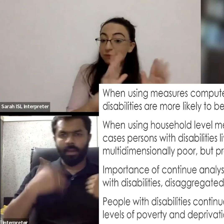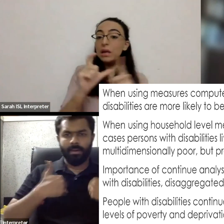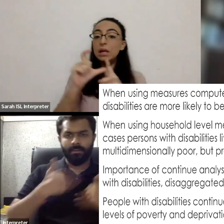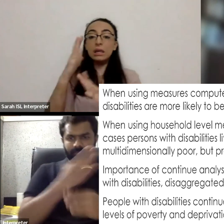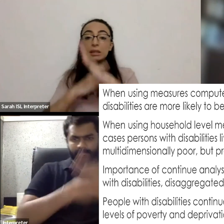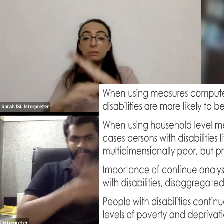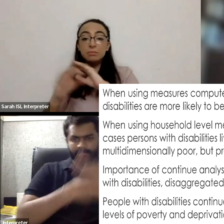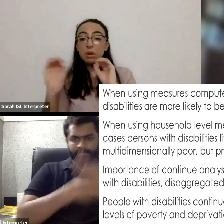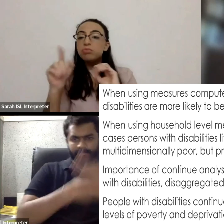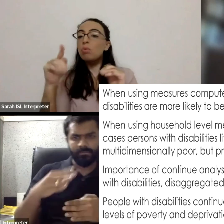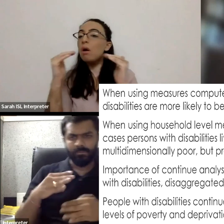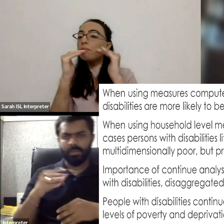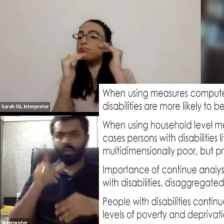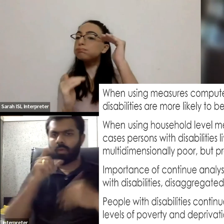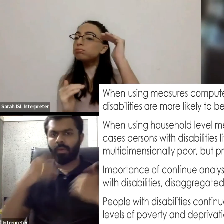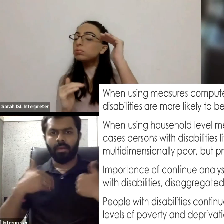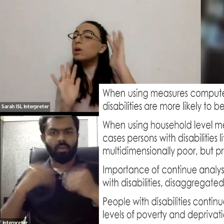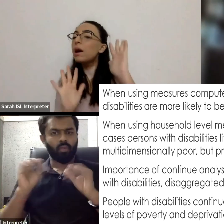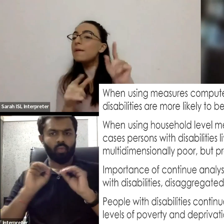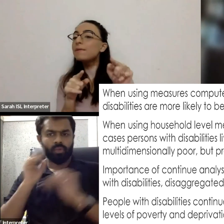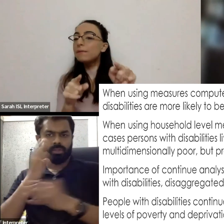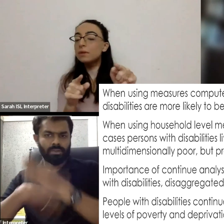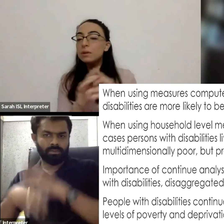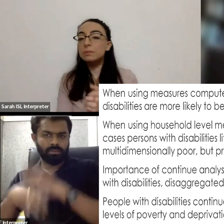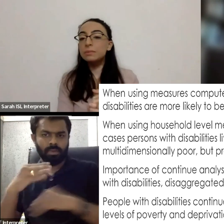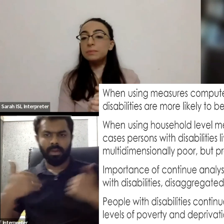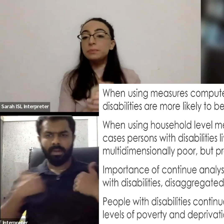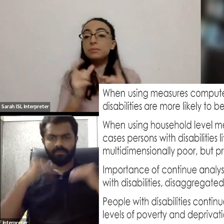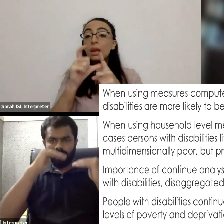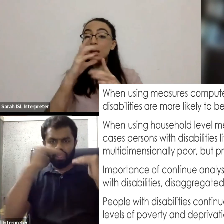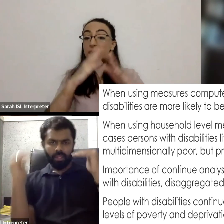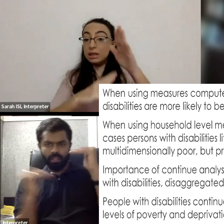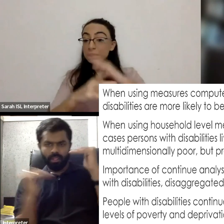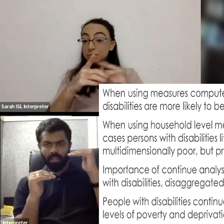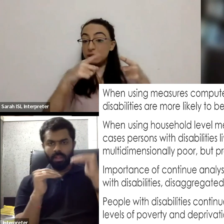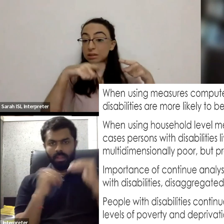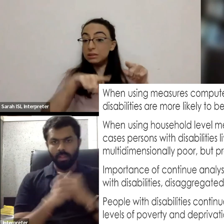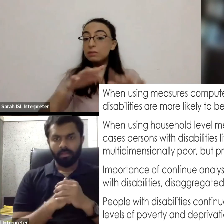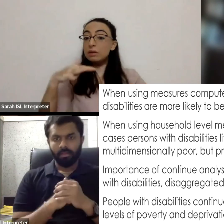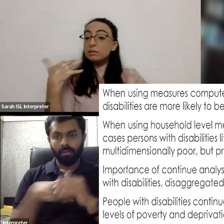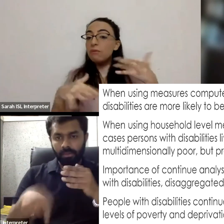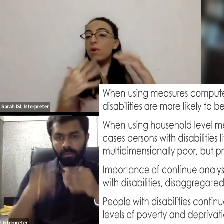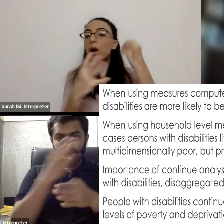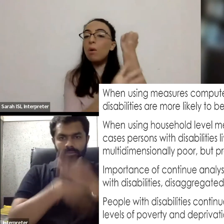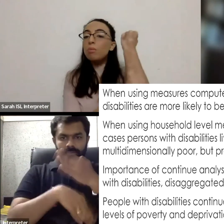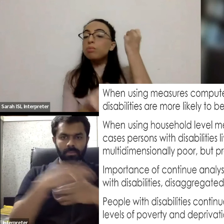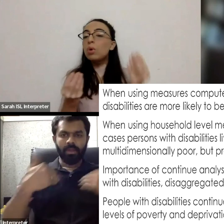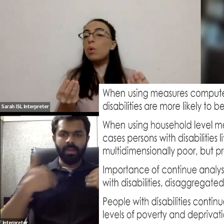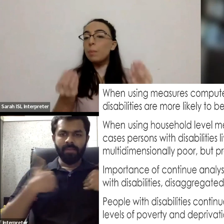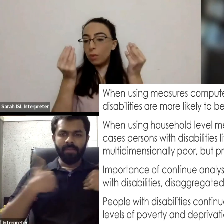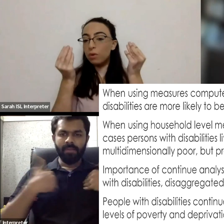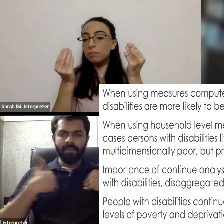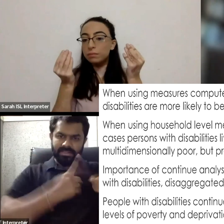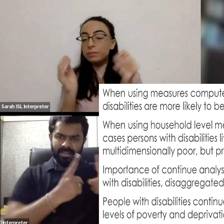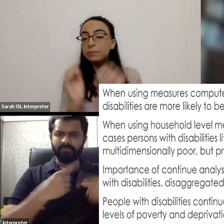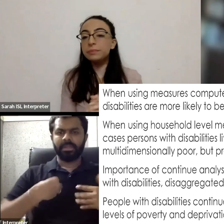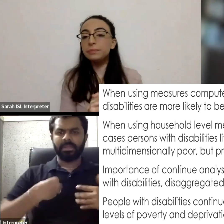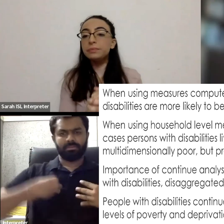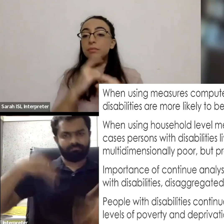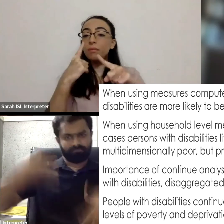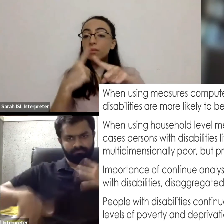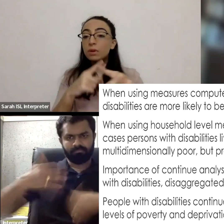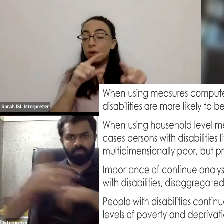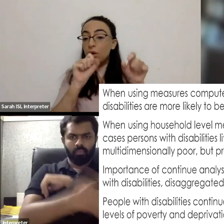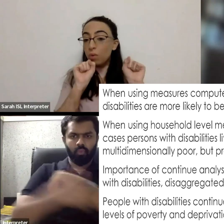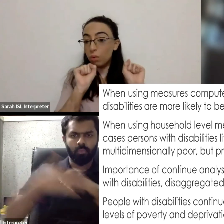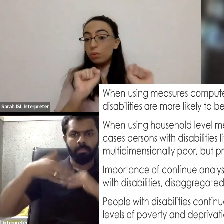And what the evidence is telling us is that persons with disabilities are more likely to be poor in all settings if you use an individual